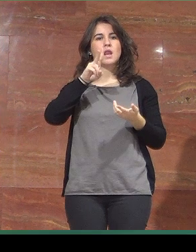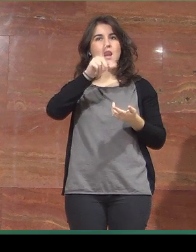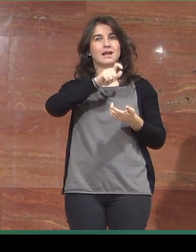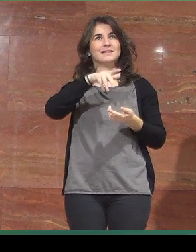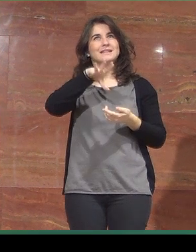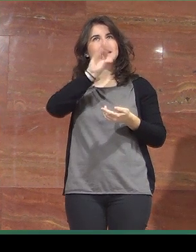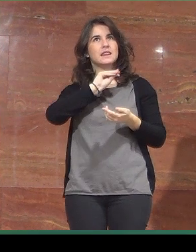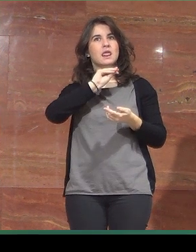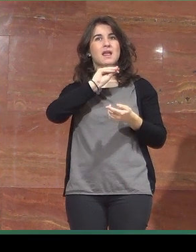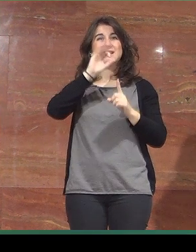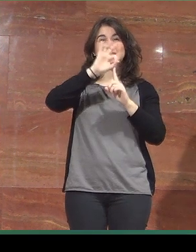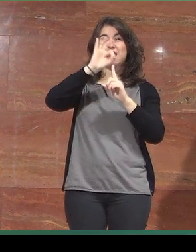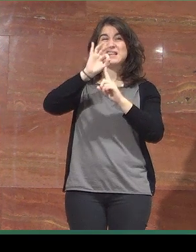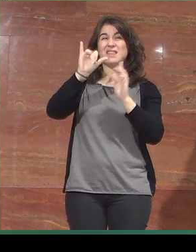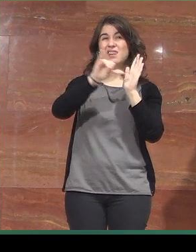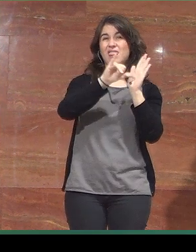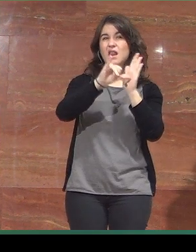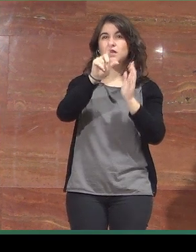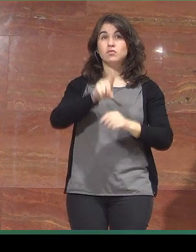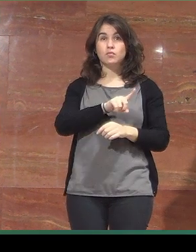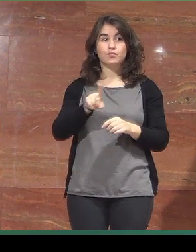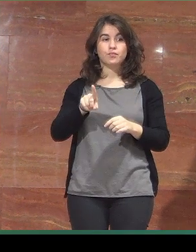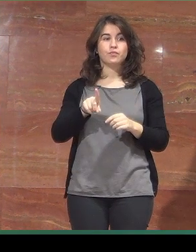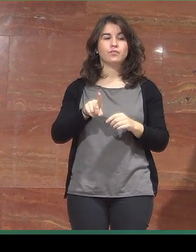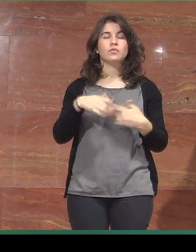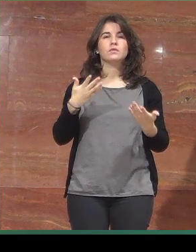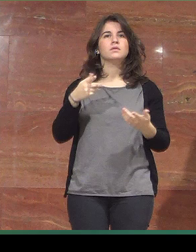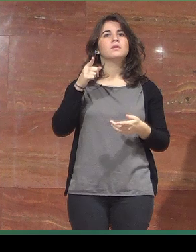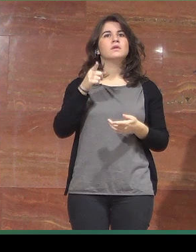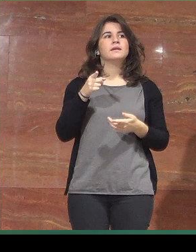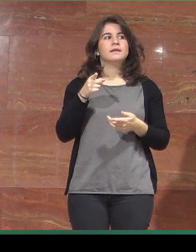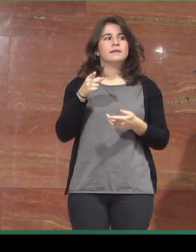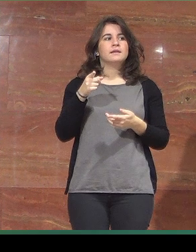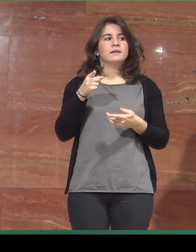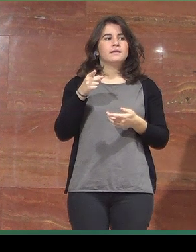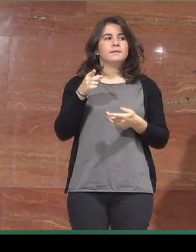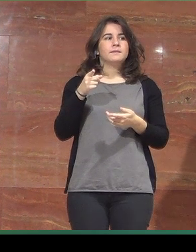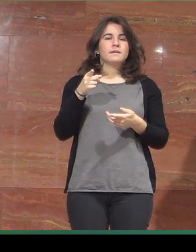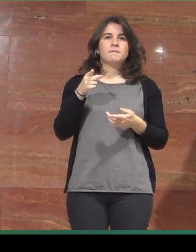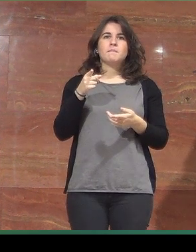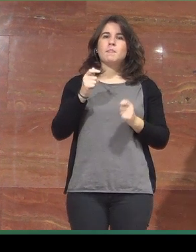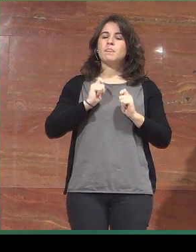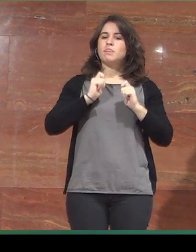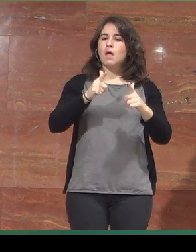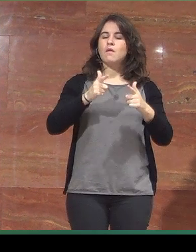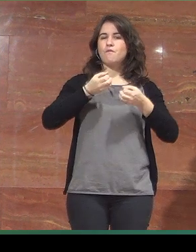And this would enable information and an audio description to be broadcast to them.